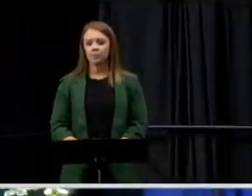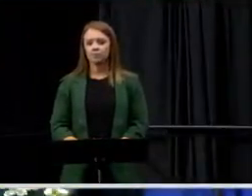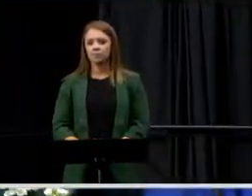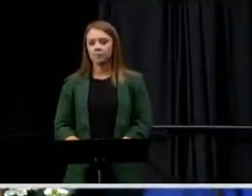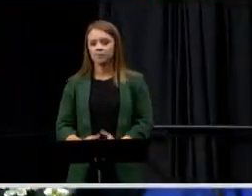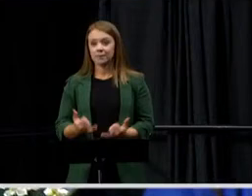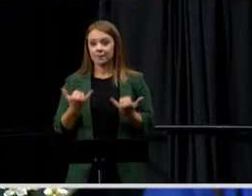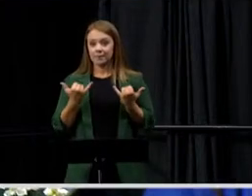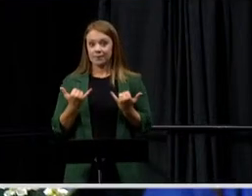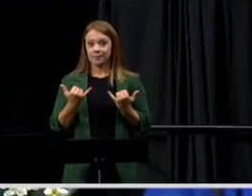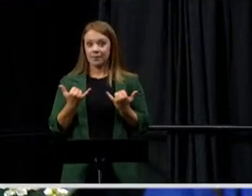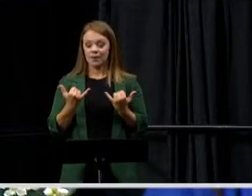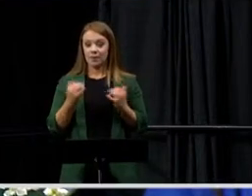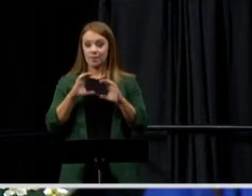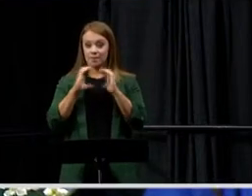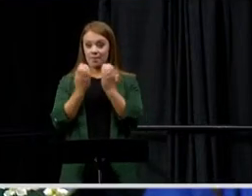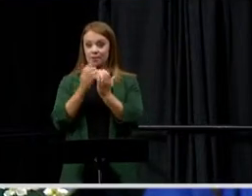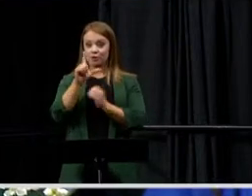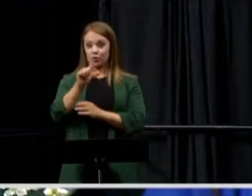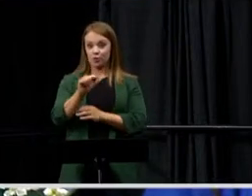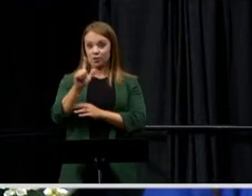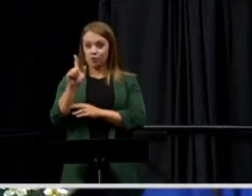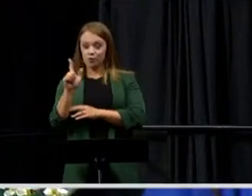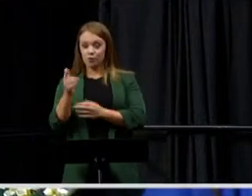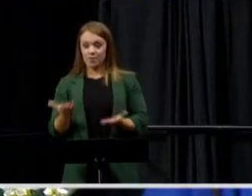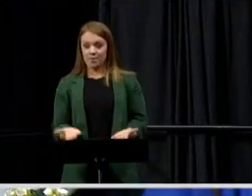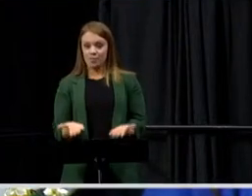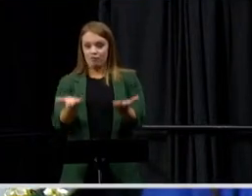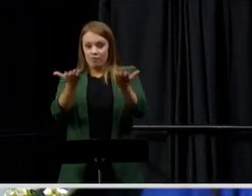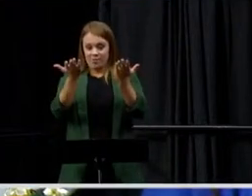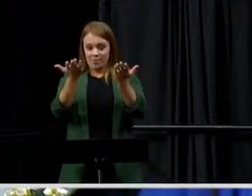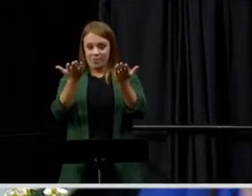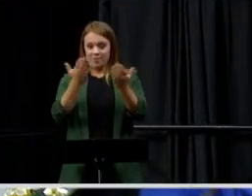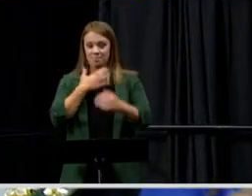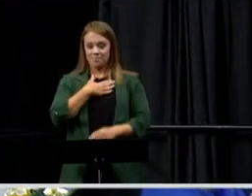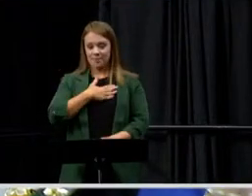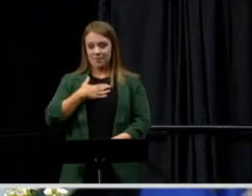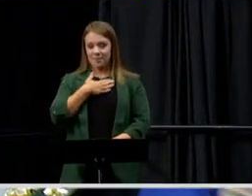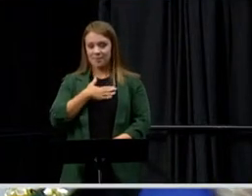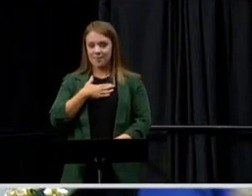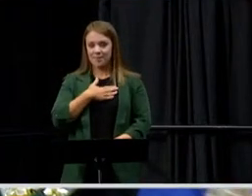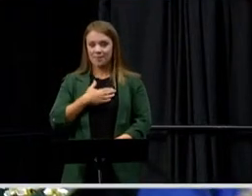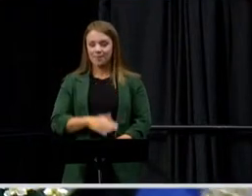Now, if the class of 2021 can please rise.